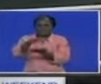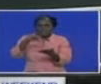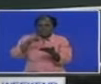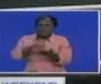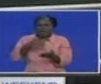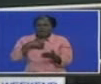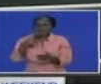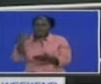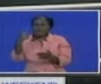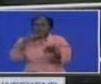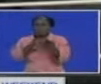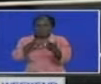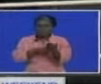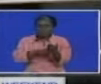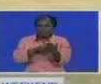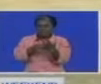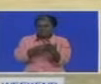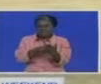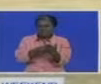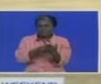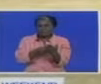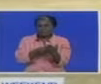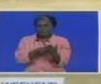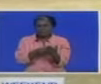while administration police trade with no point.